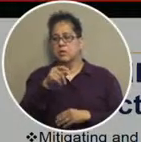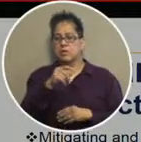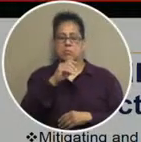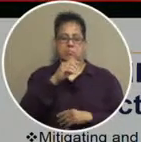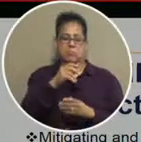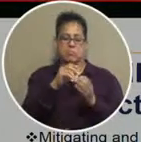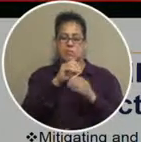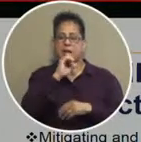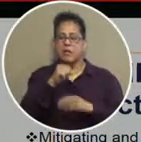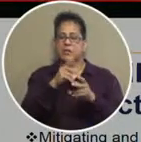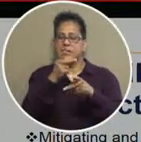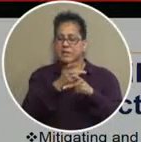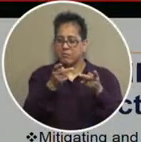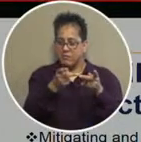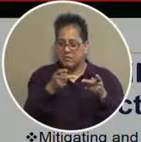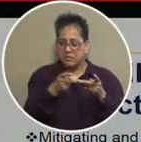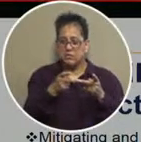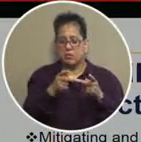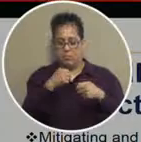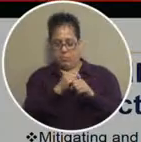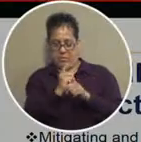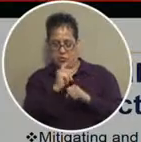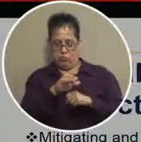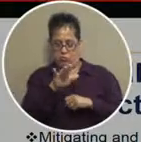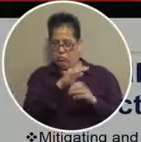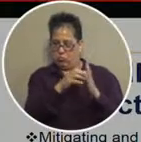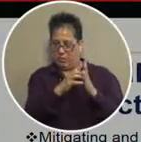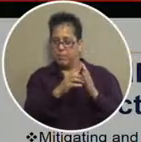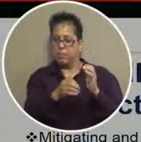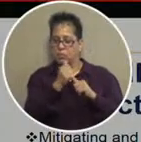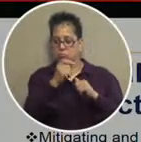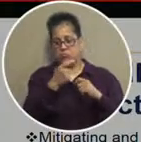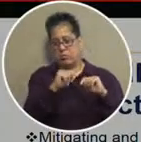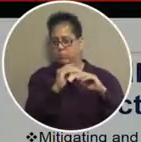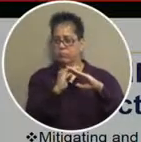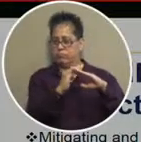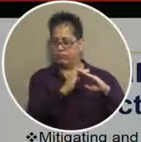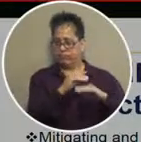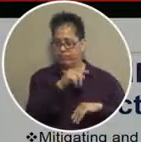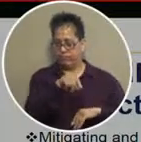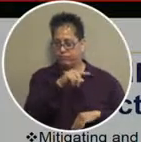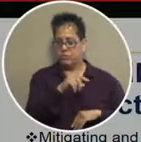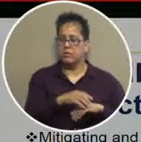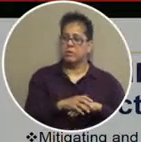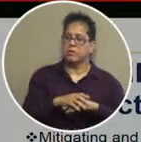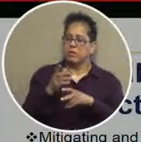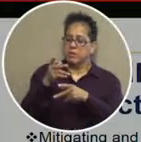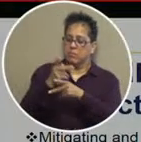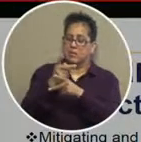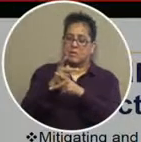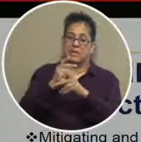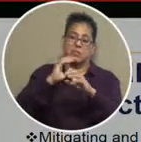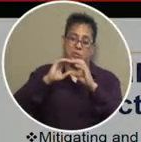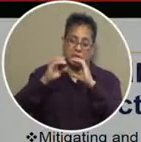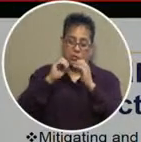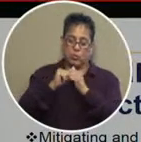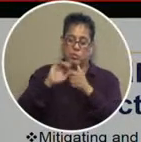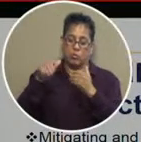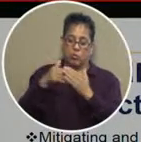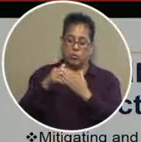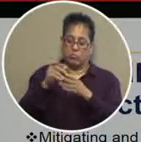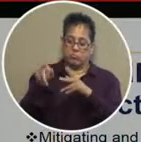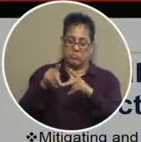elderly care facilities to ensure the most vulnerable populations are protected. When we look at maintaining our communication with all